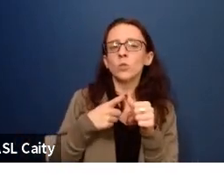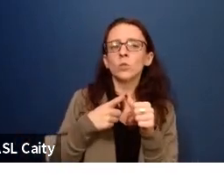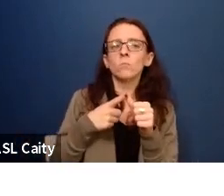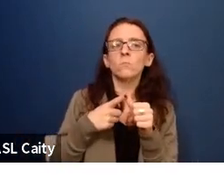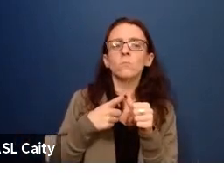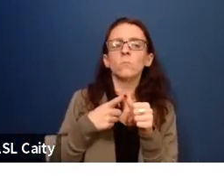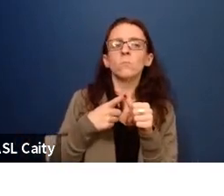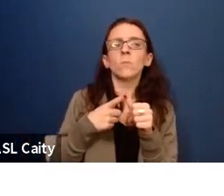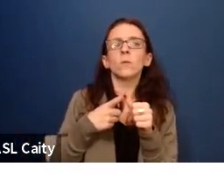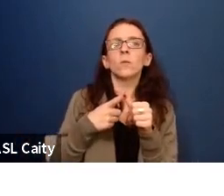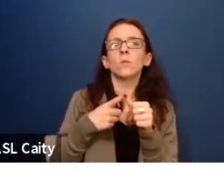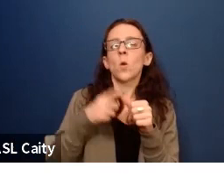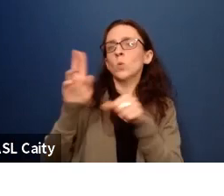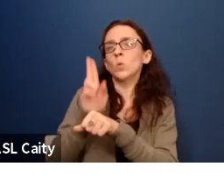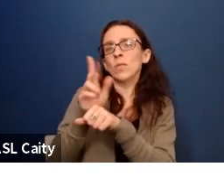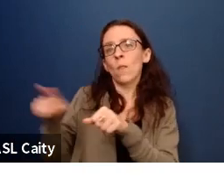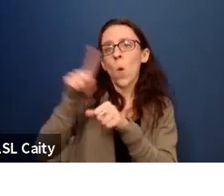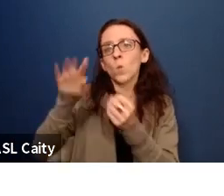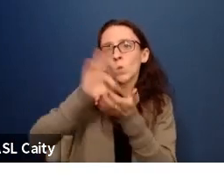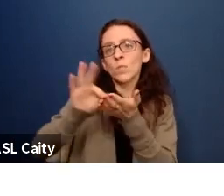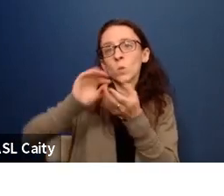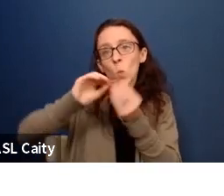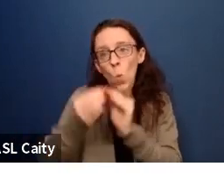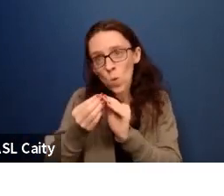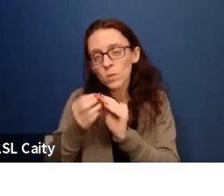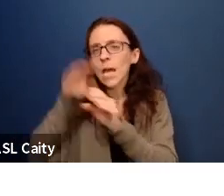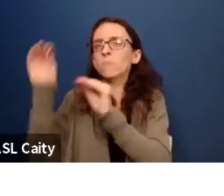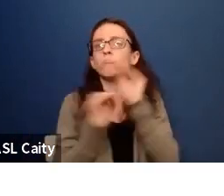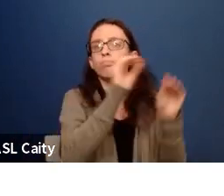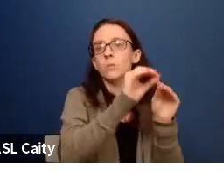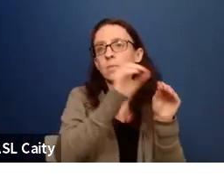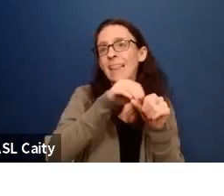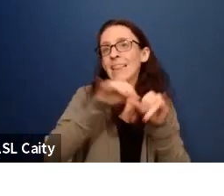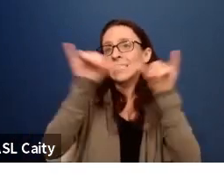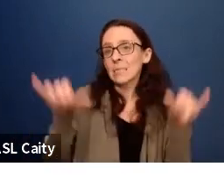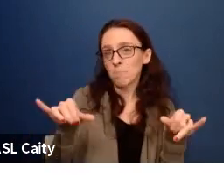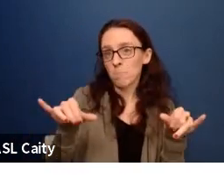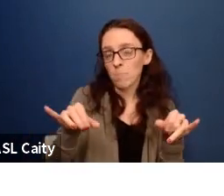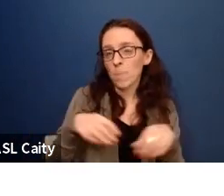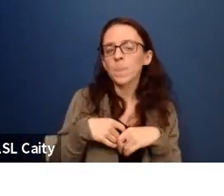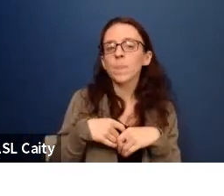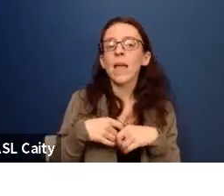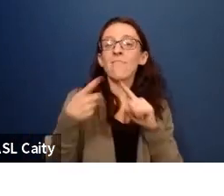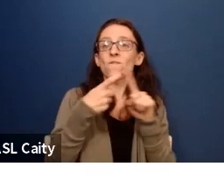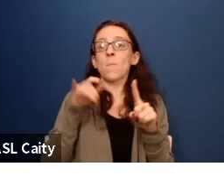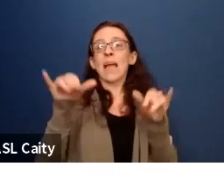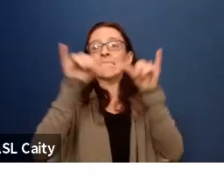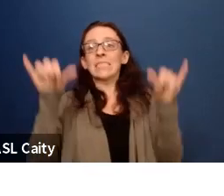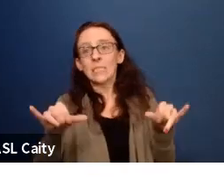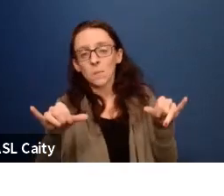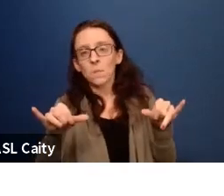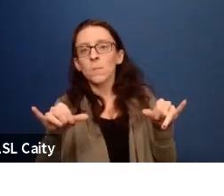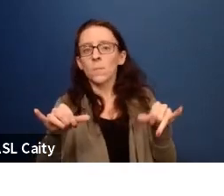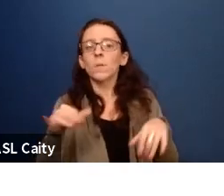those scores into this system, and then from the system, figuring out